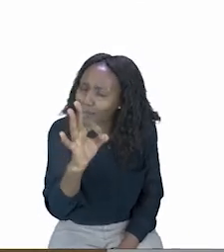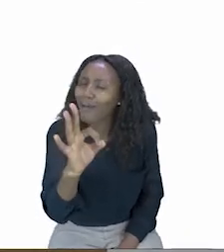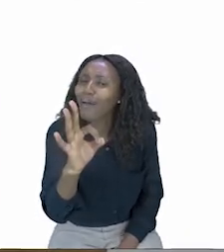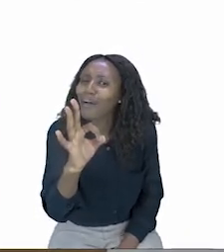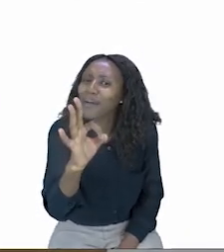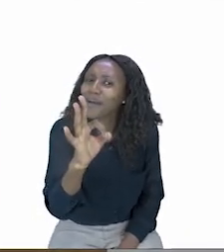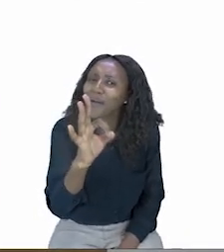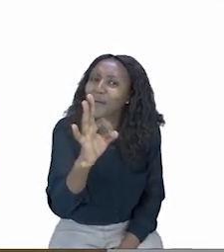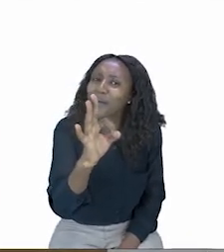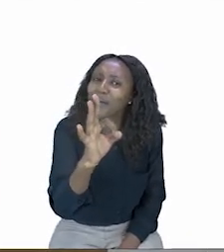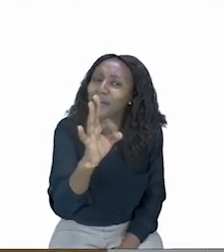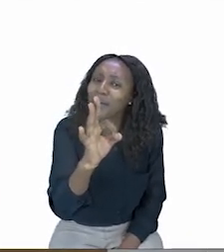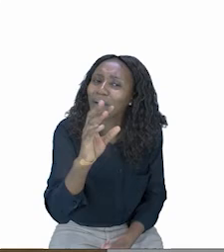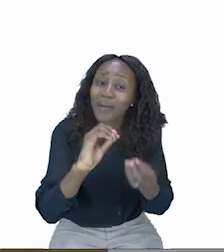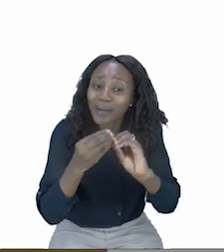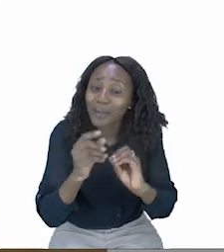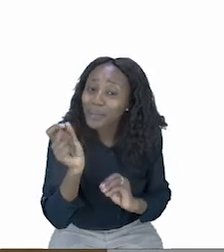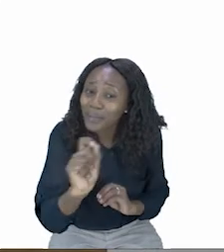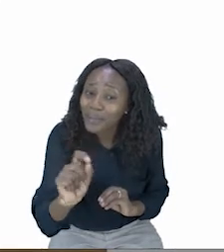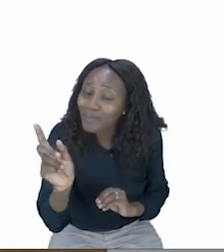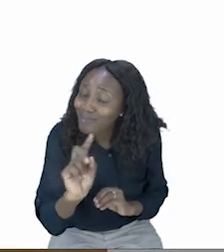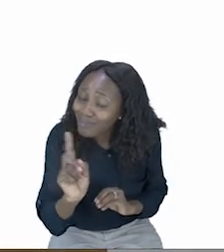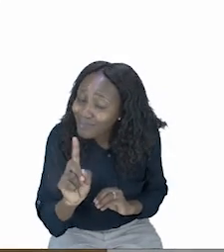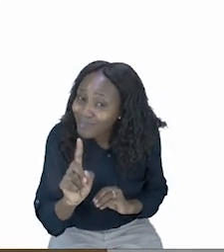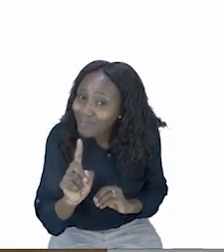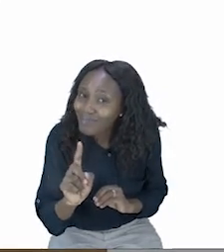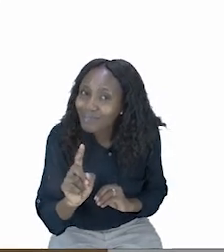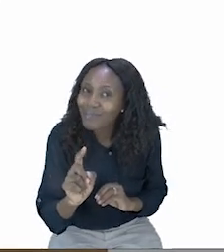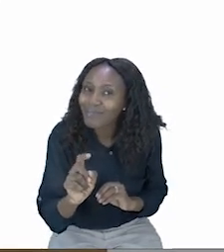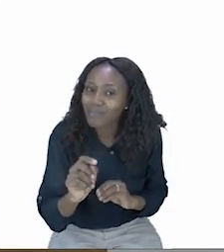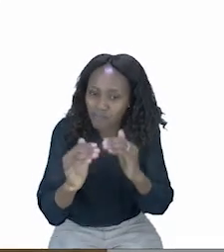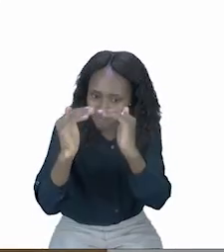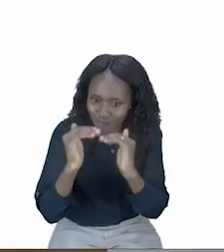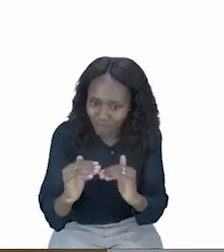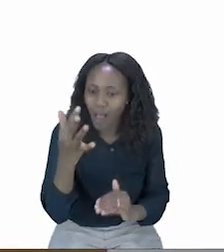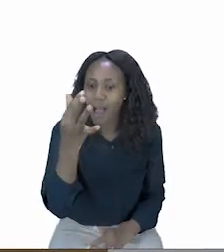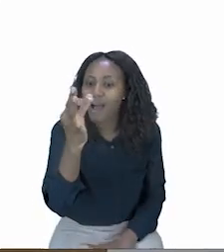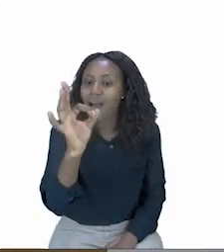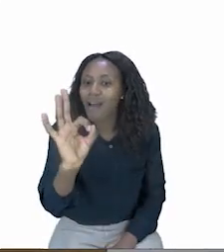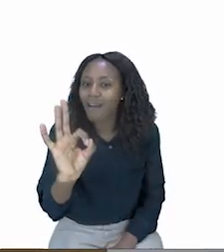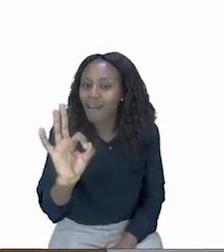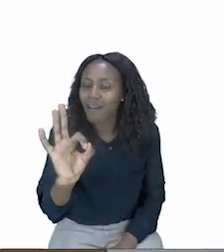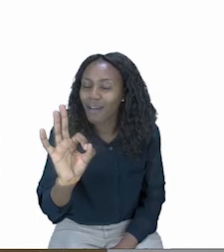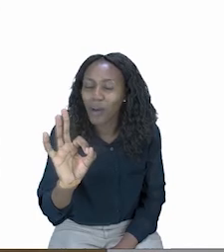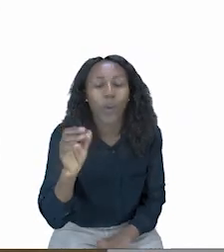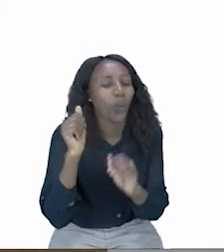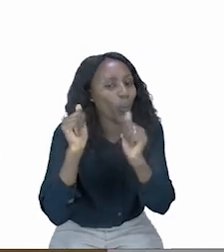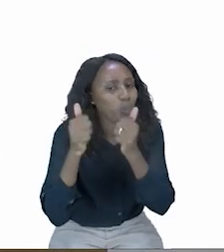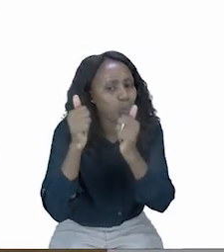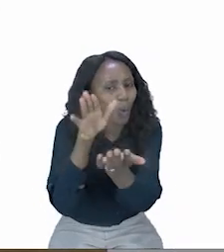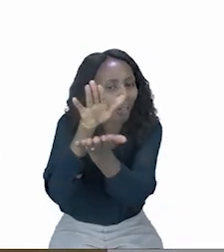9. So which number are we writing? We are writing 9. Well done,